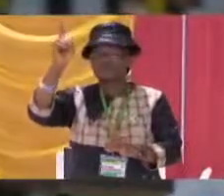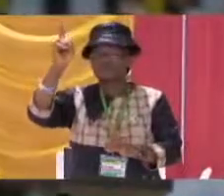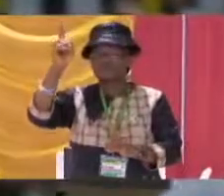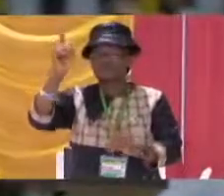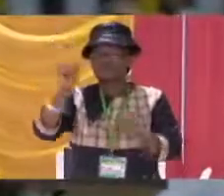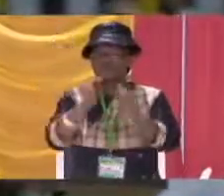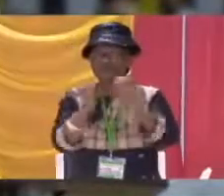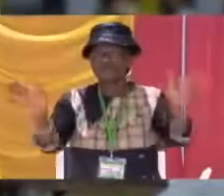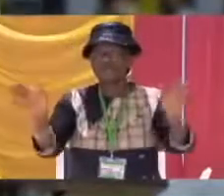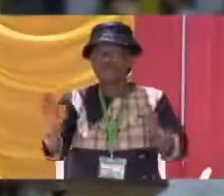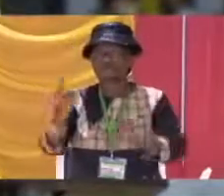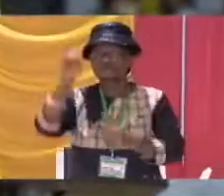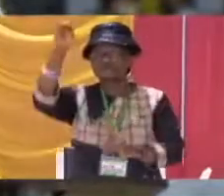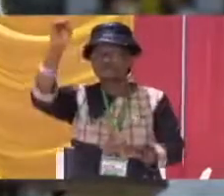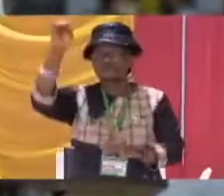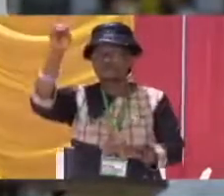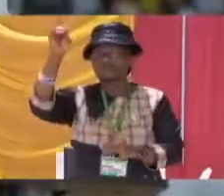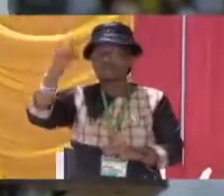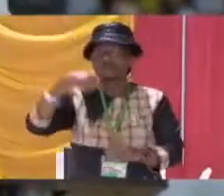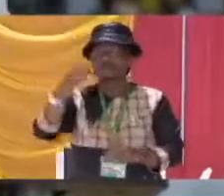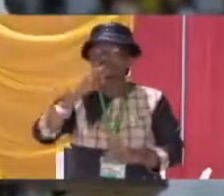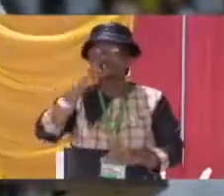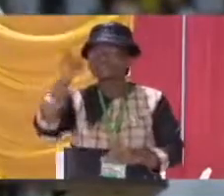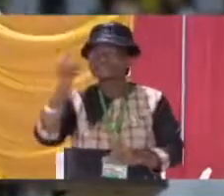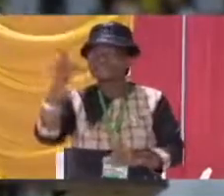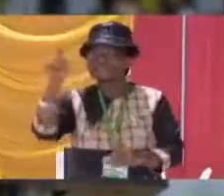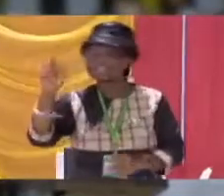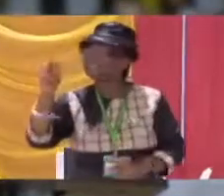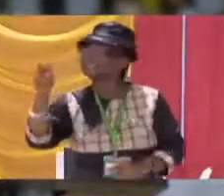Without you, who is the general overseer?